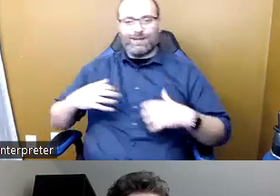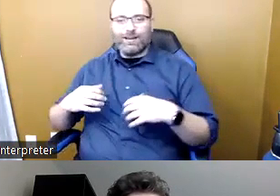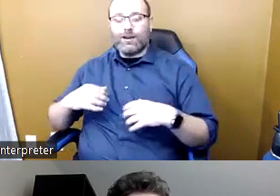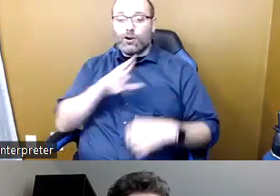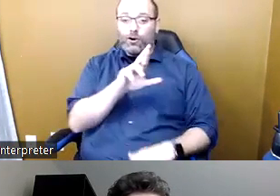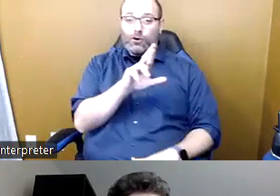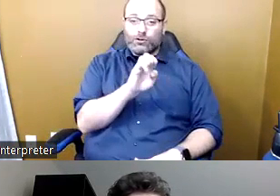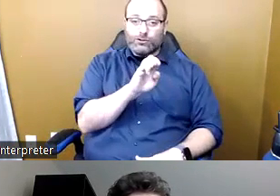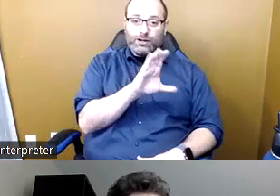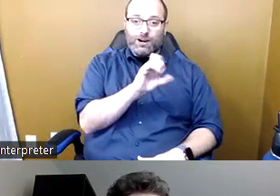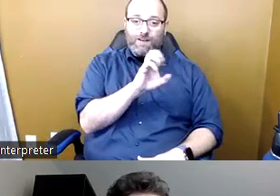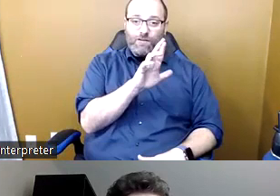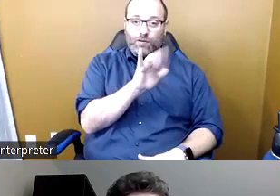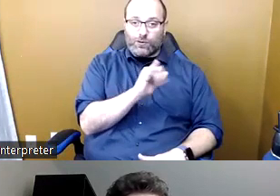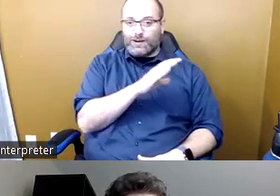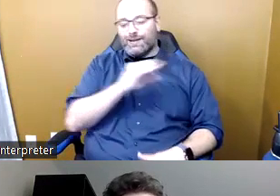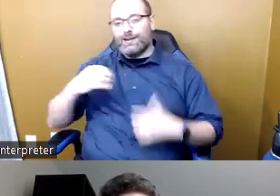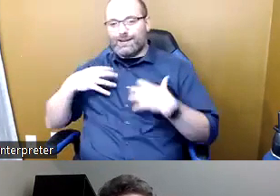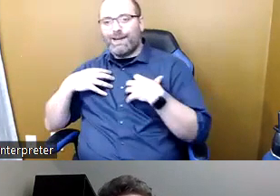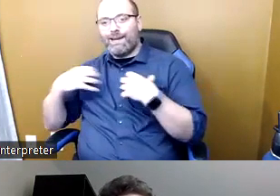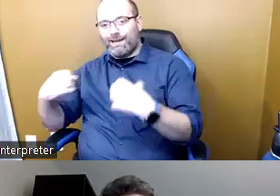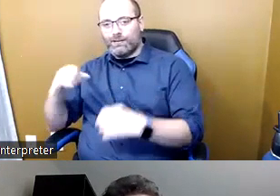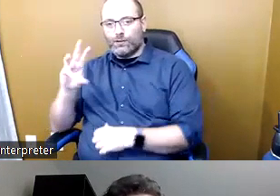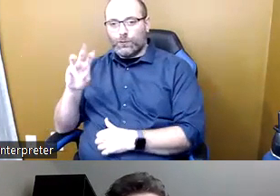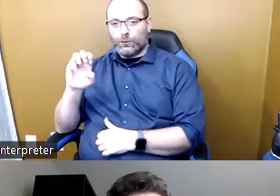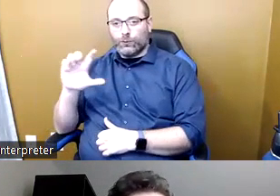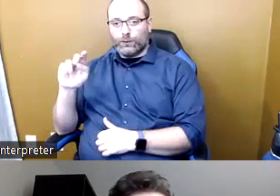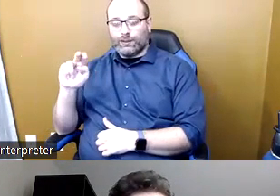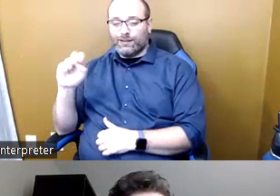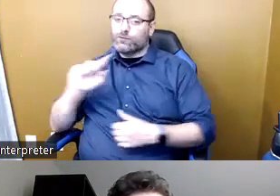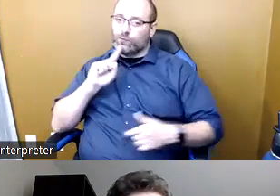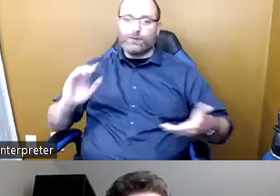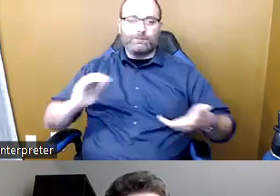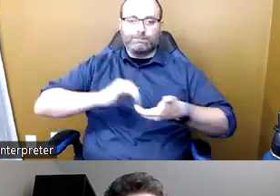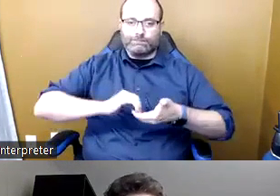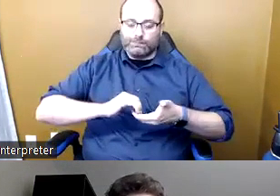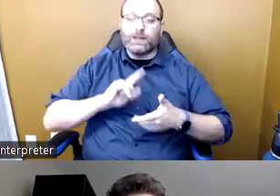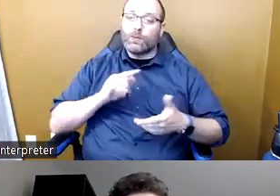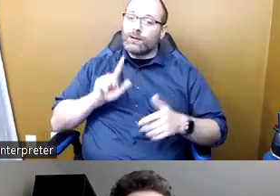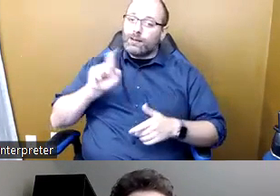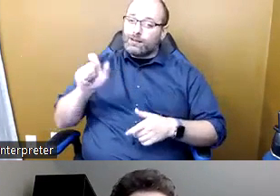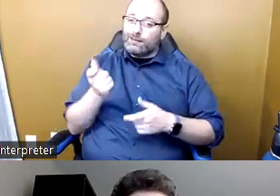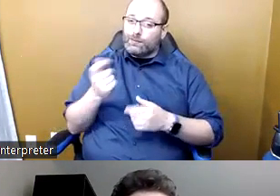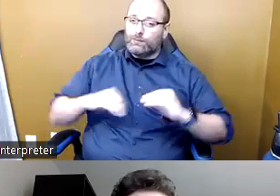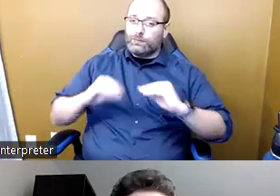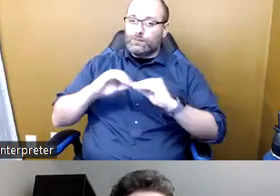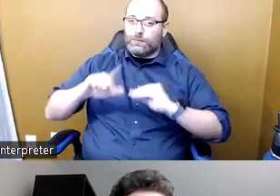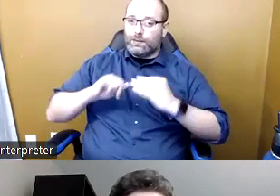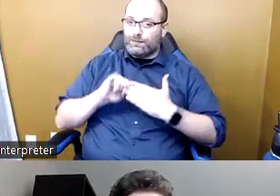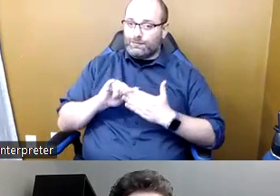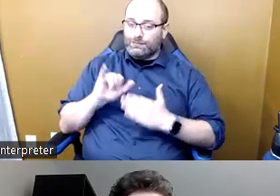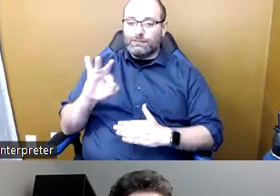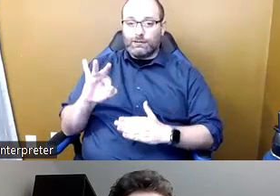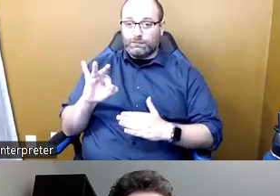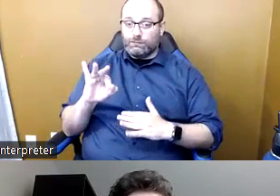thank you for highlighting that as well. I wanted to ask a little bit more about that as well, in case that